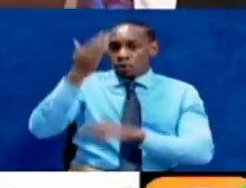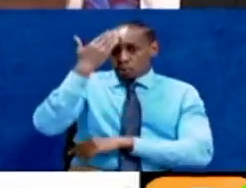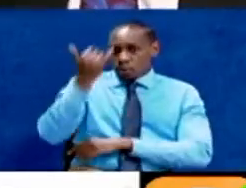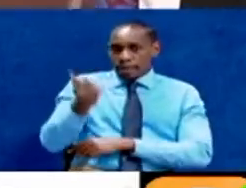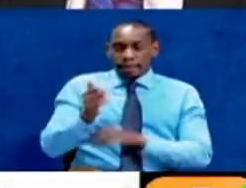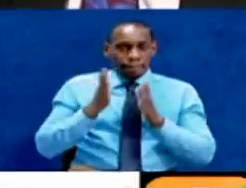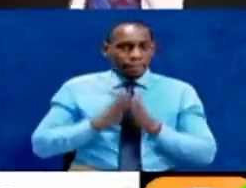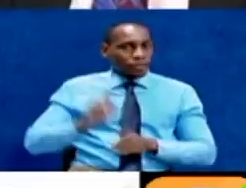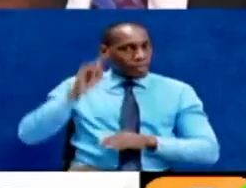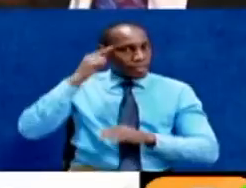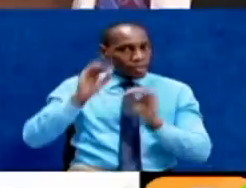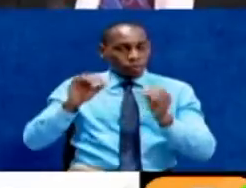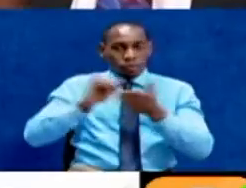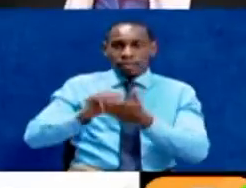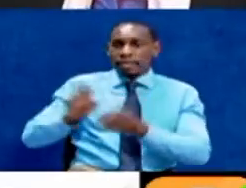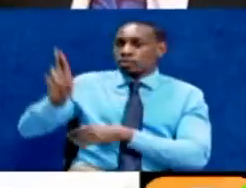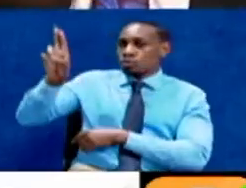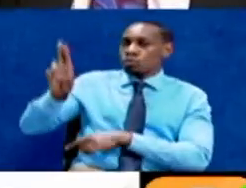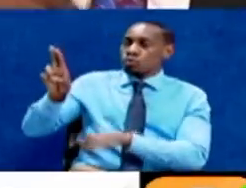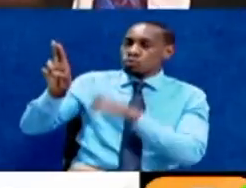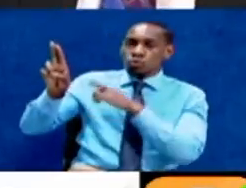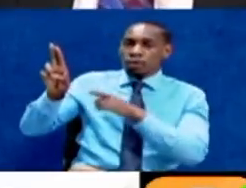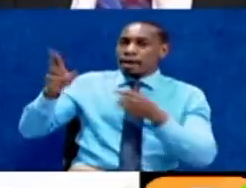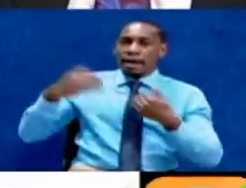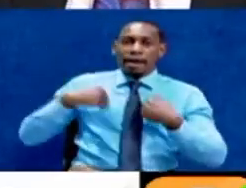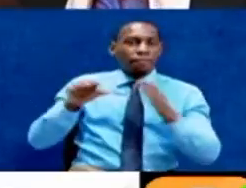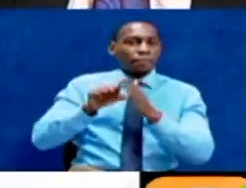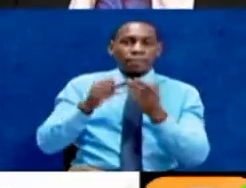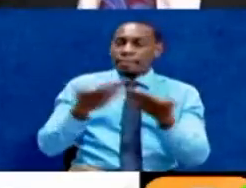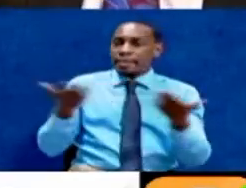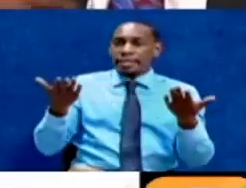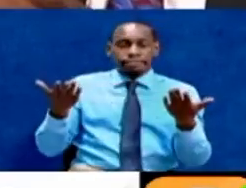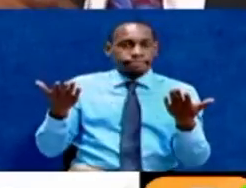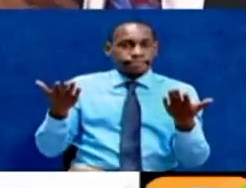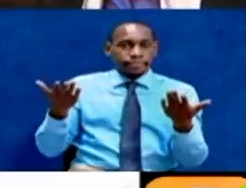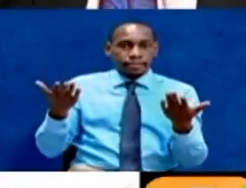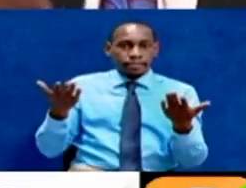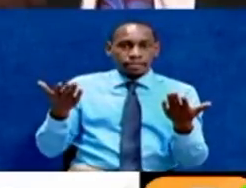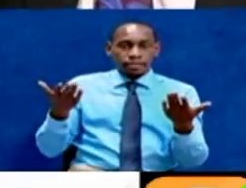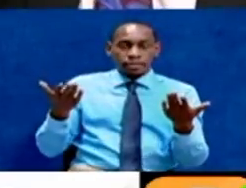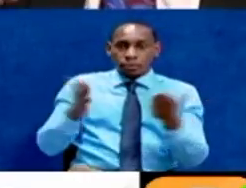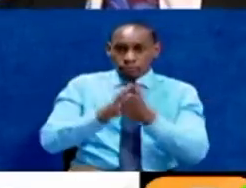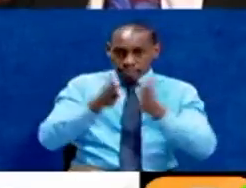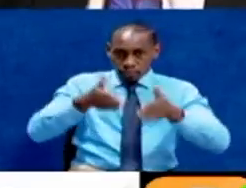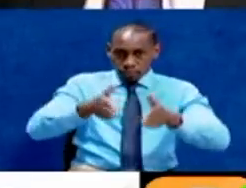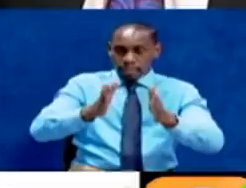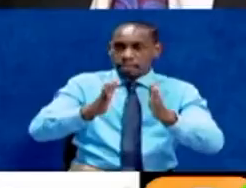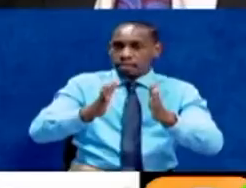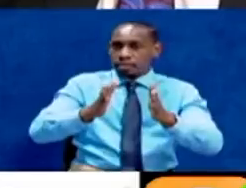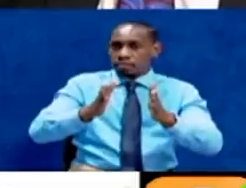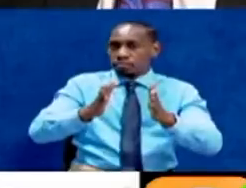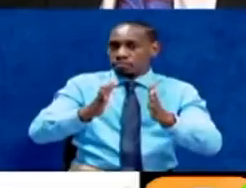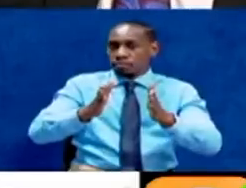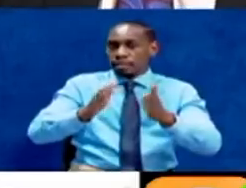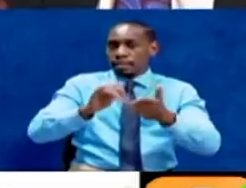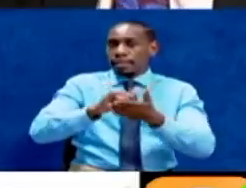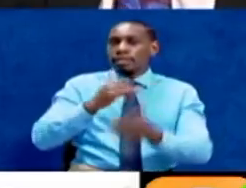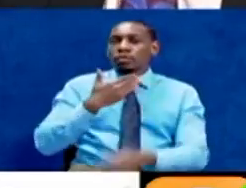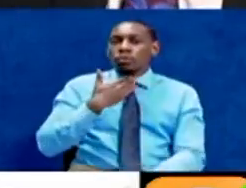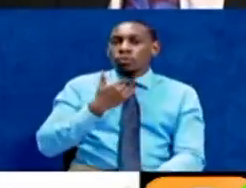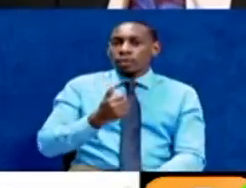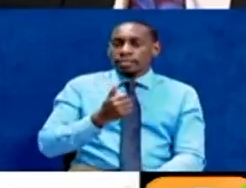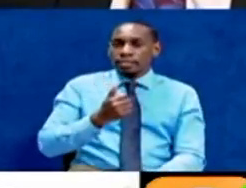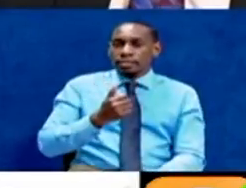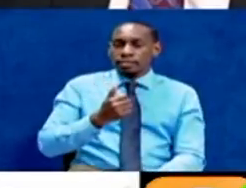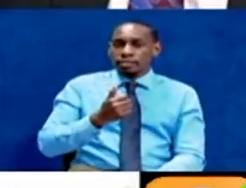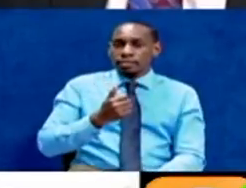don't personally think that the president really has any issues with the manner in which you'd want the